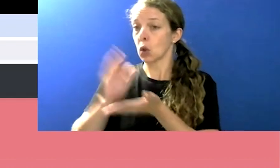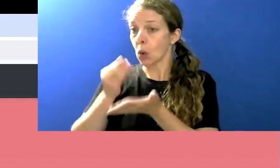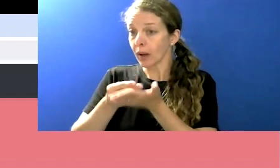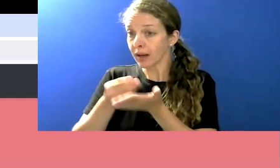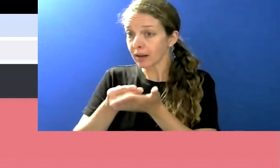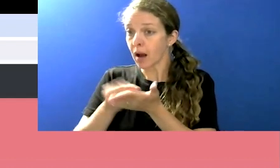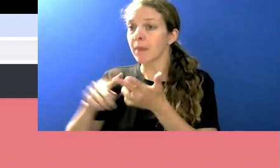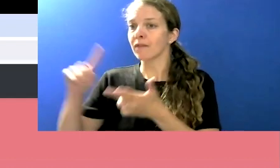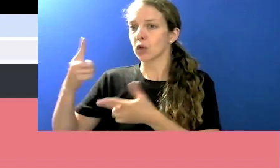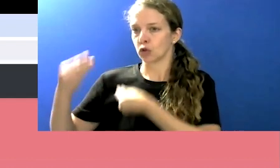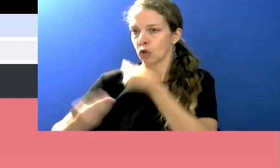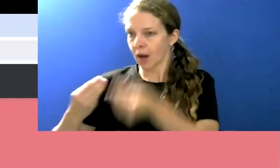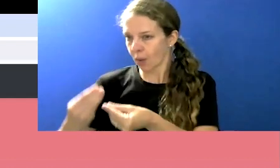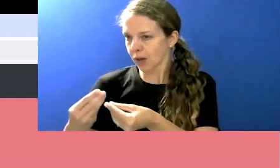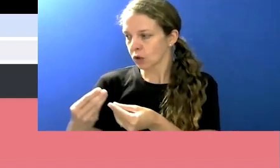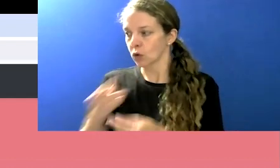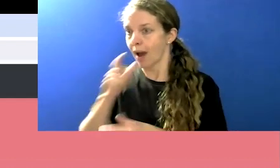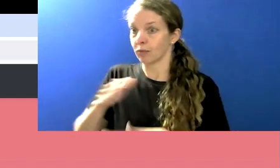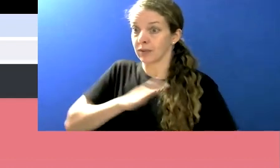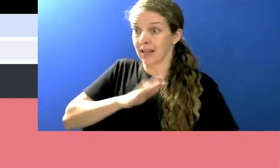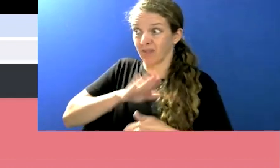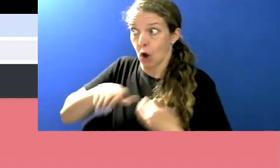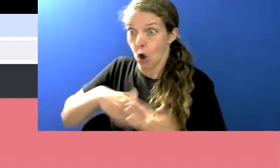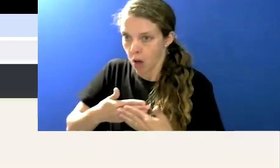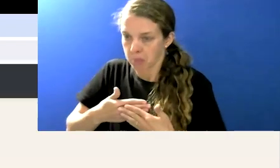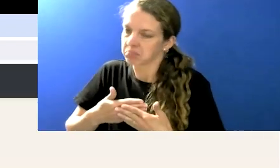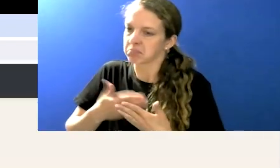generation. Awesome.